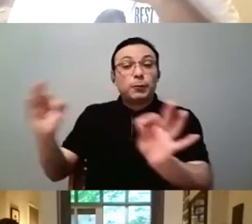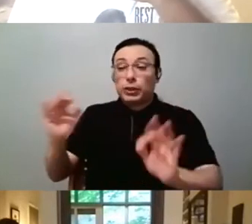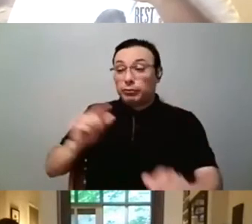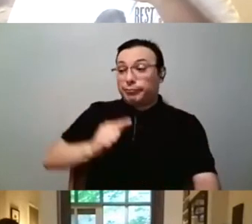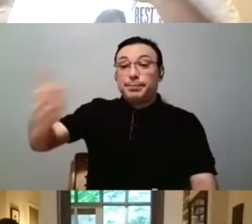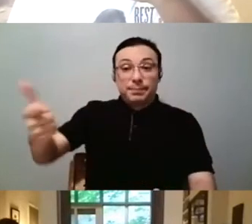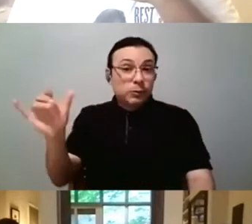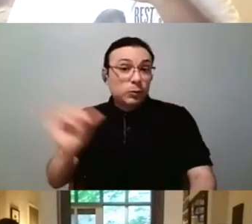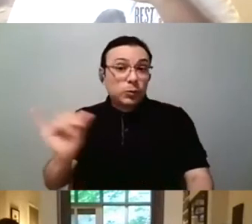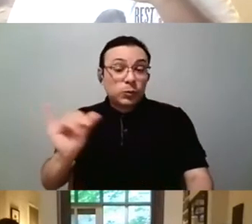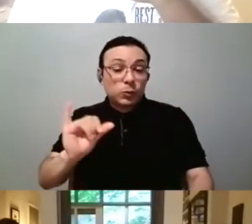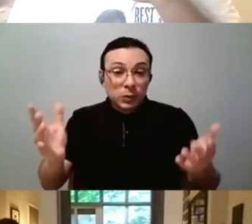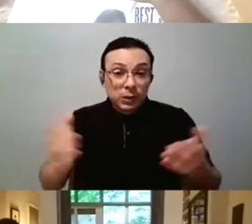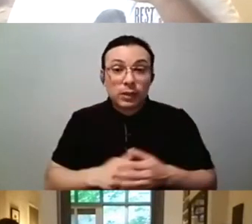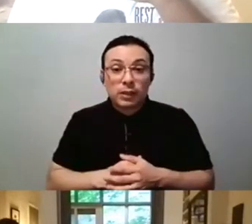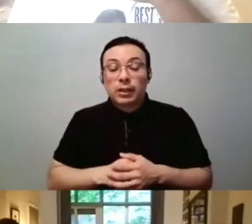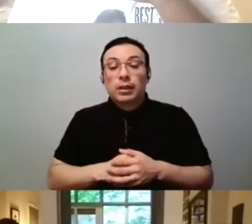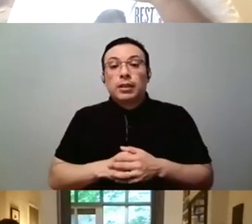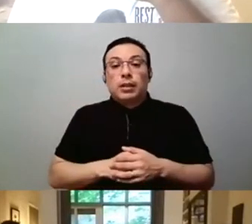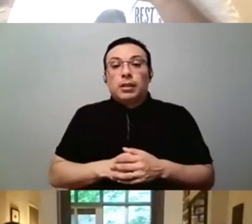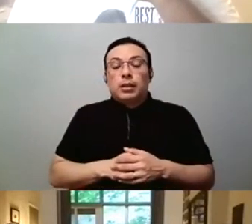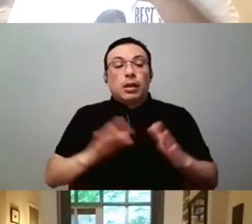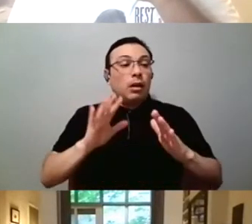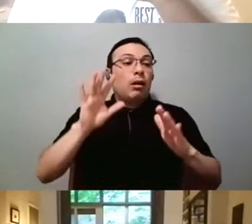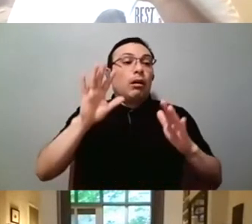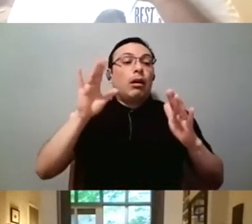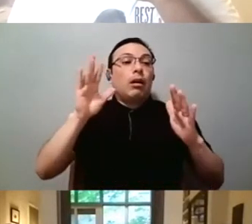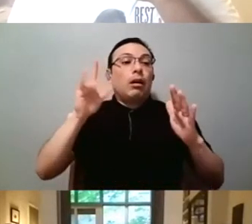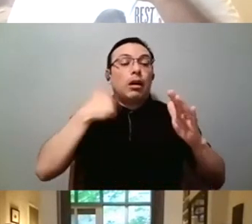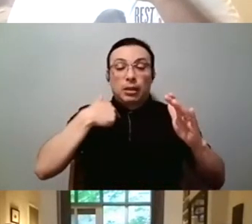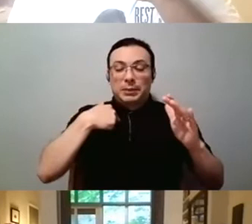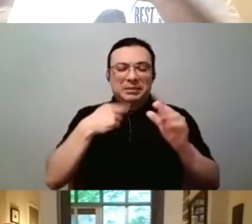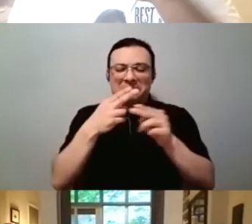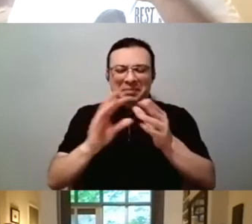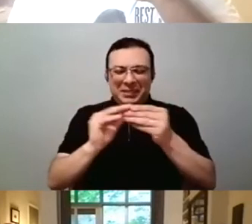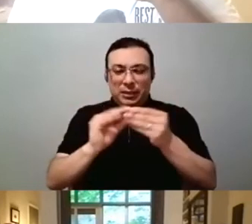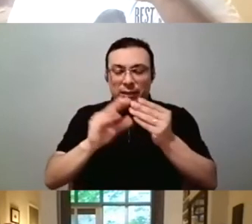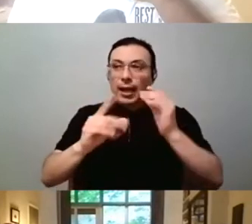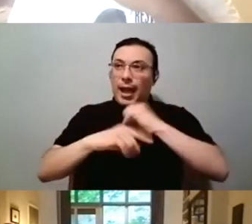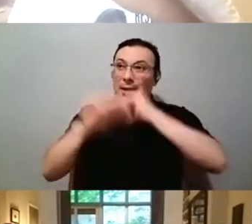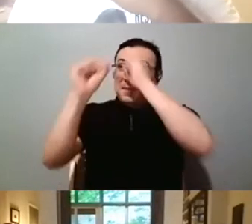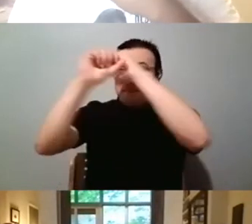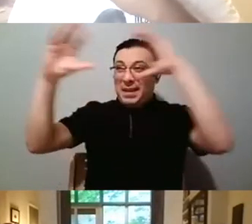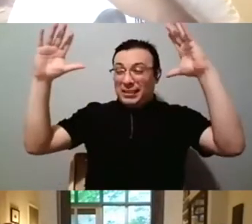would just say very quickly that what I am imagining is exactly what